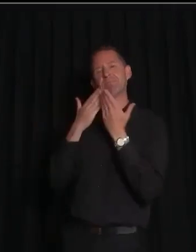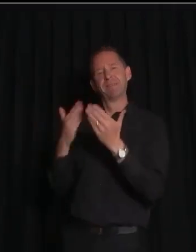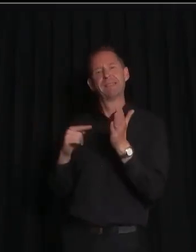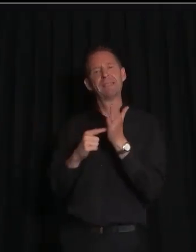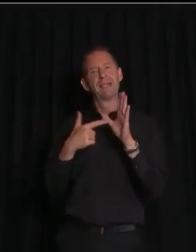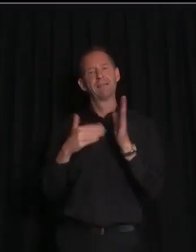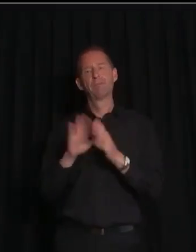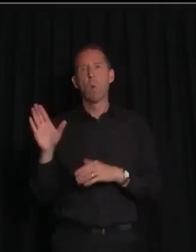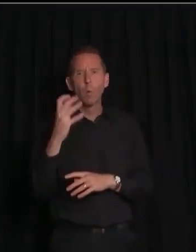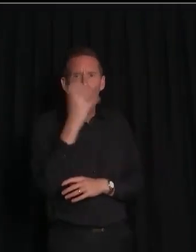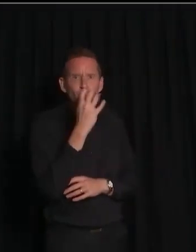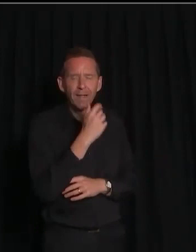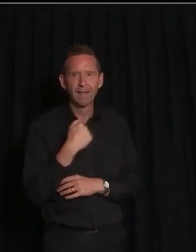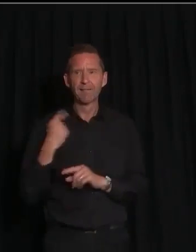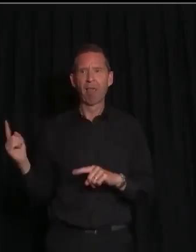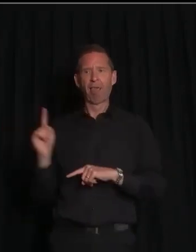Sorry.